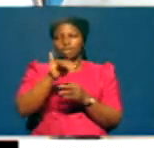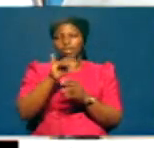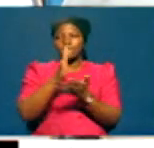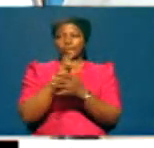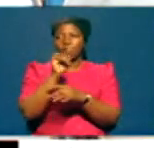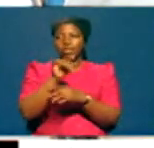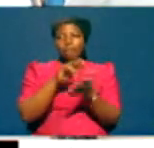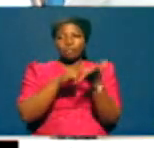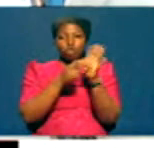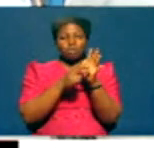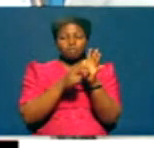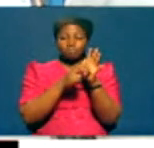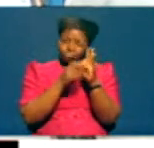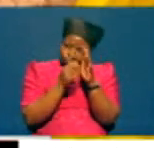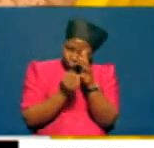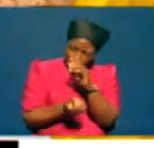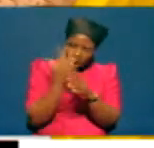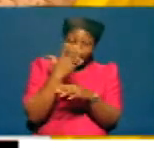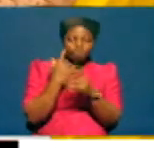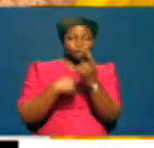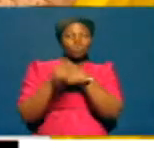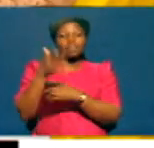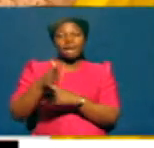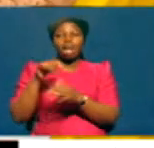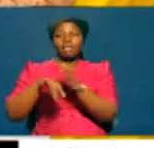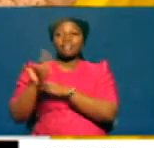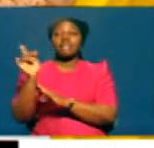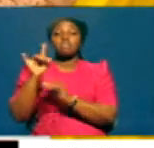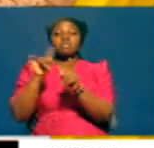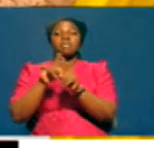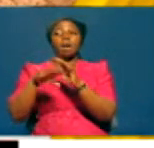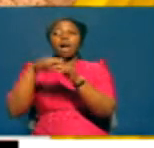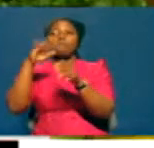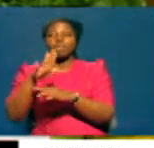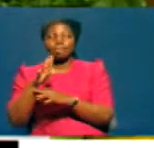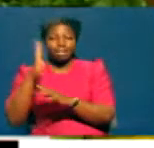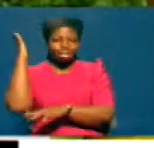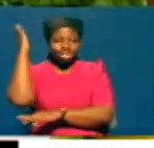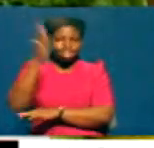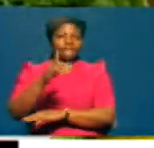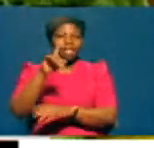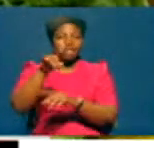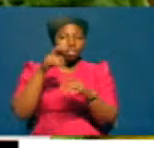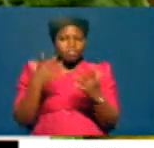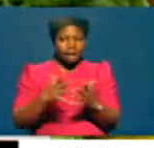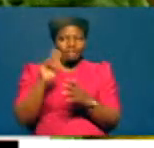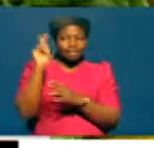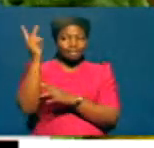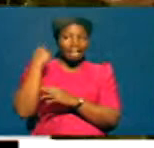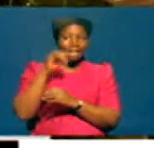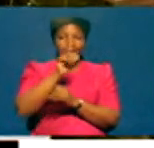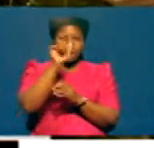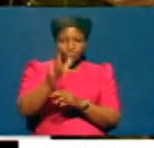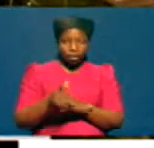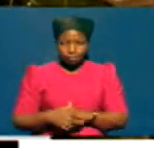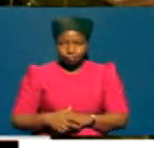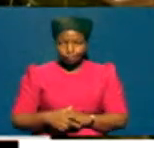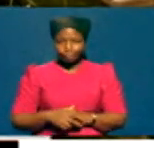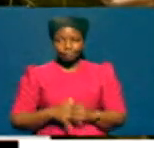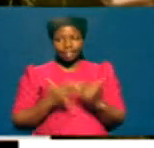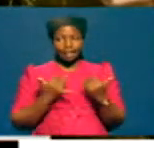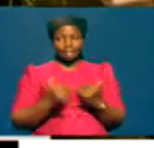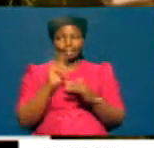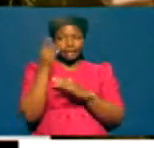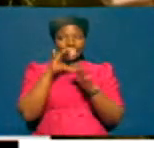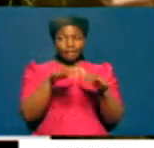in Nairobi suburbs and beyond, straight from some of Kenya's bountiful regions. Currently, Kenyan farmers